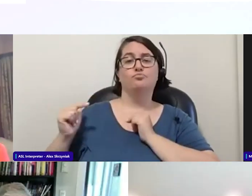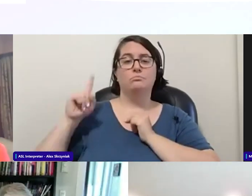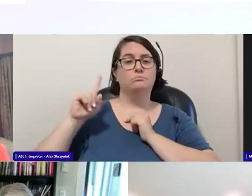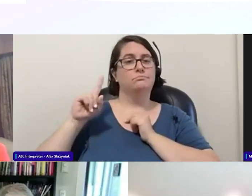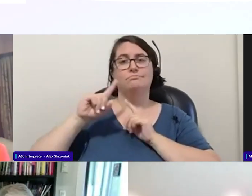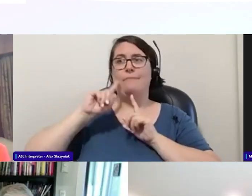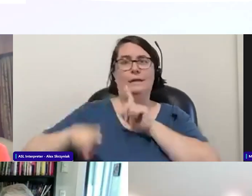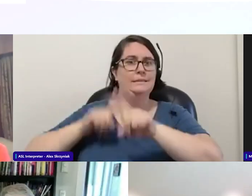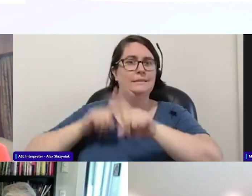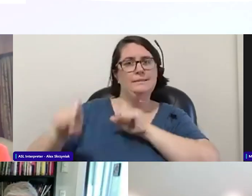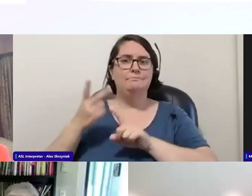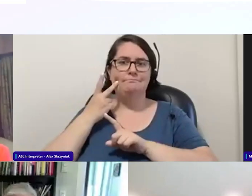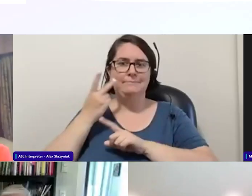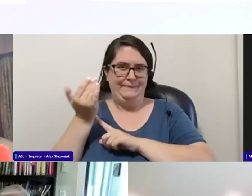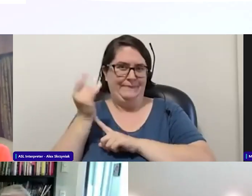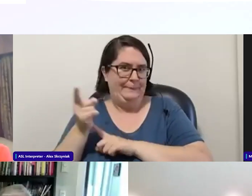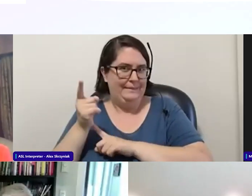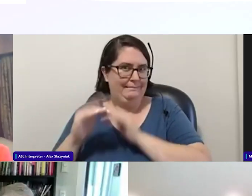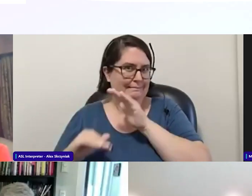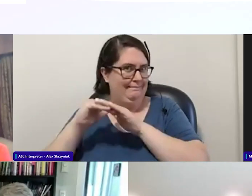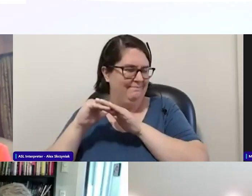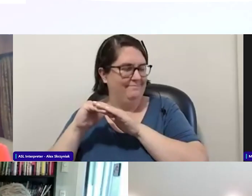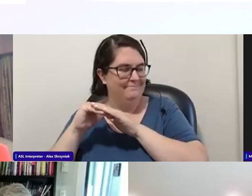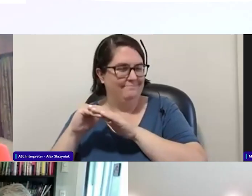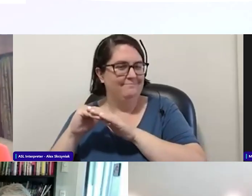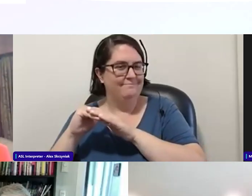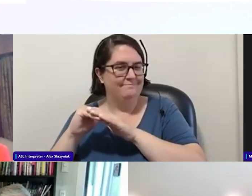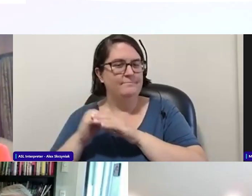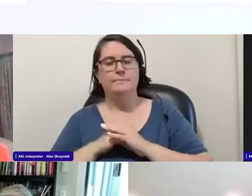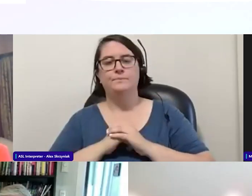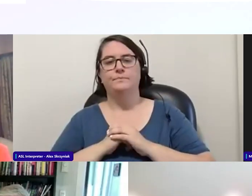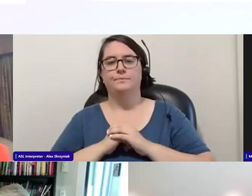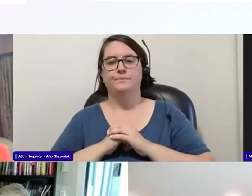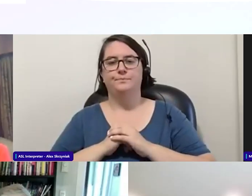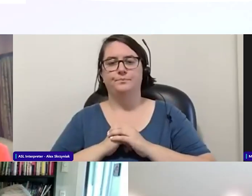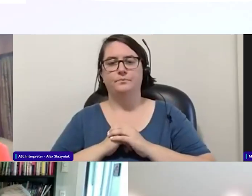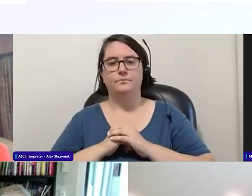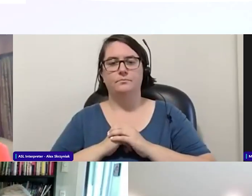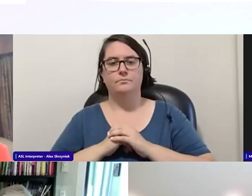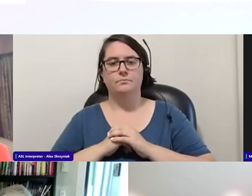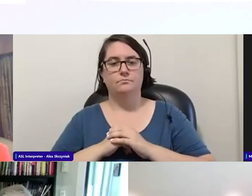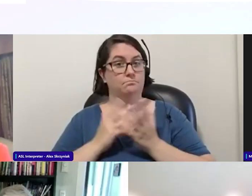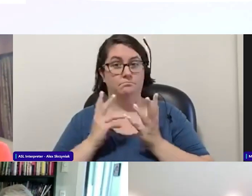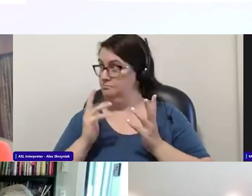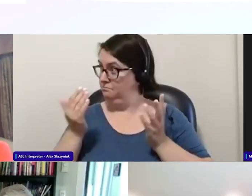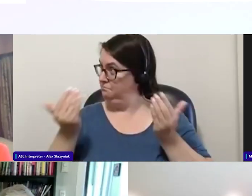questions that you've submitted to the speakers as much as time allows. So let's